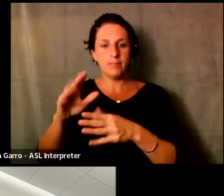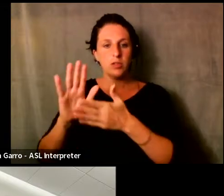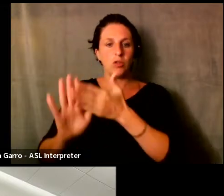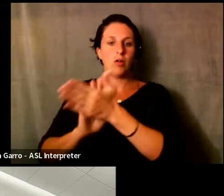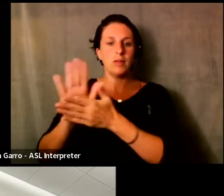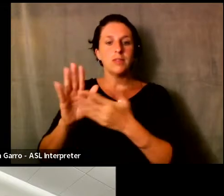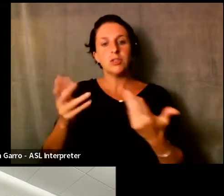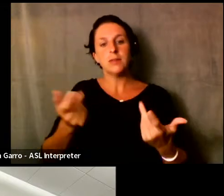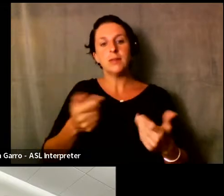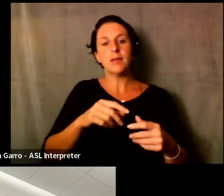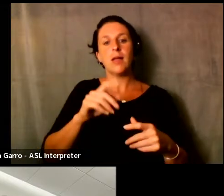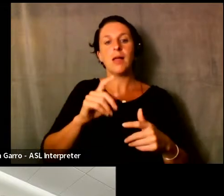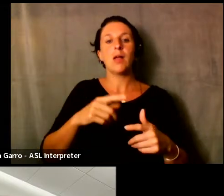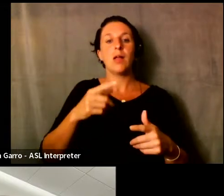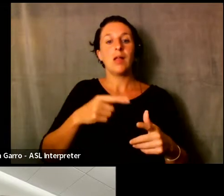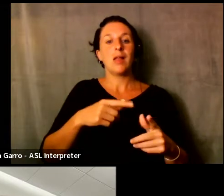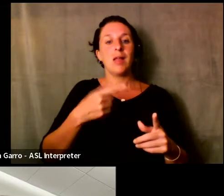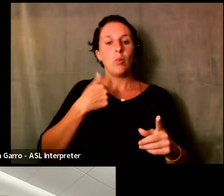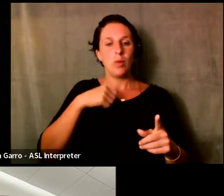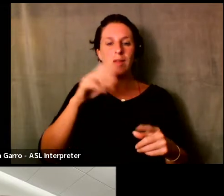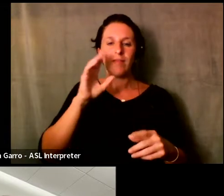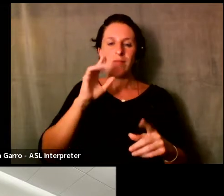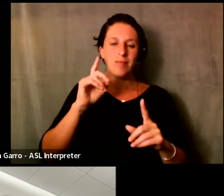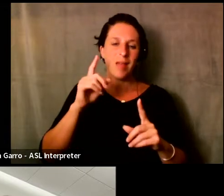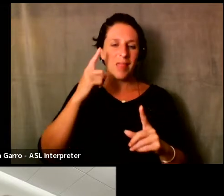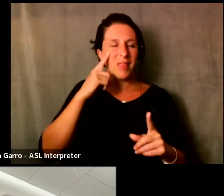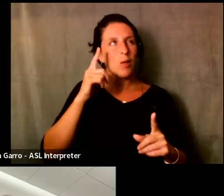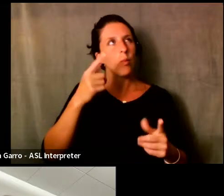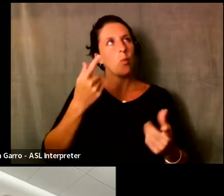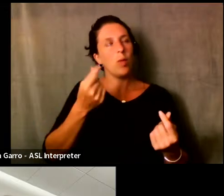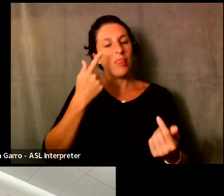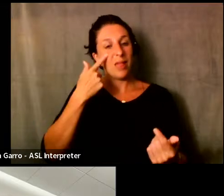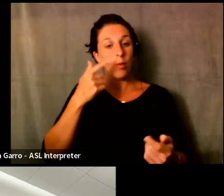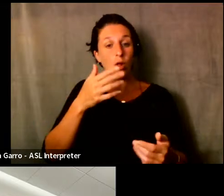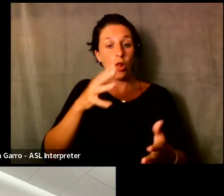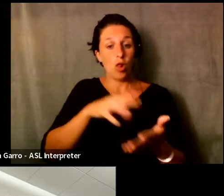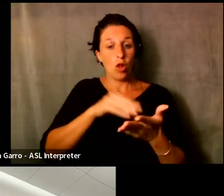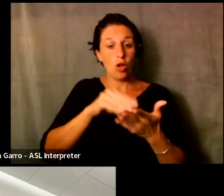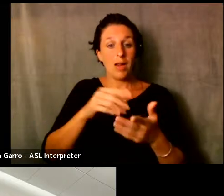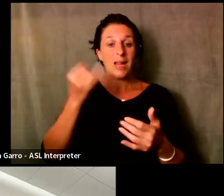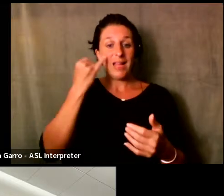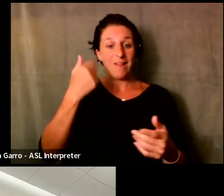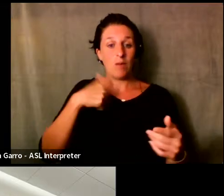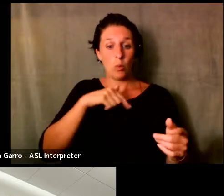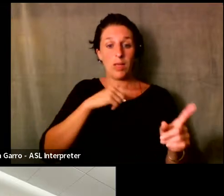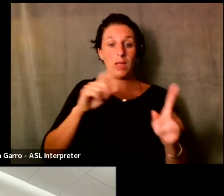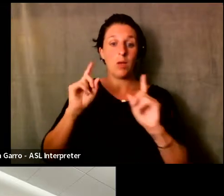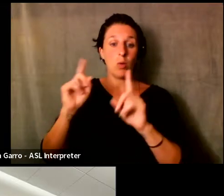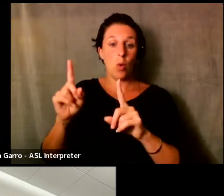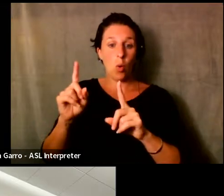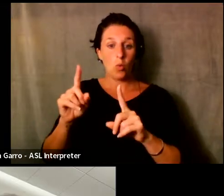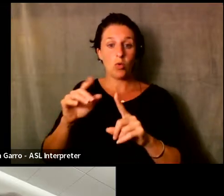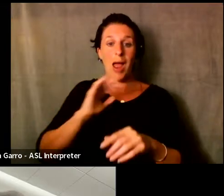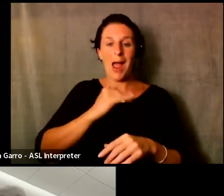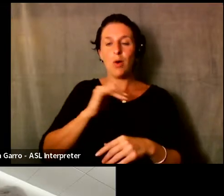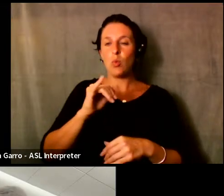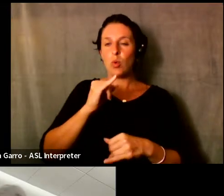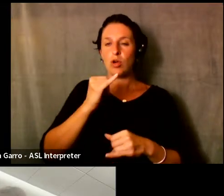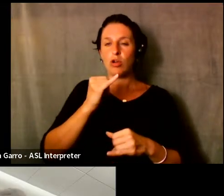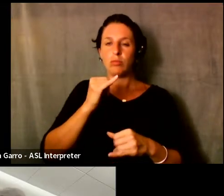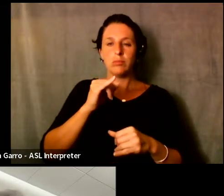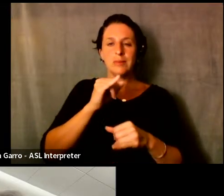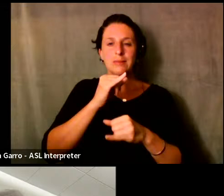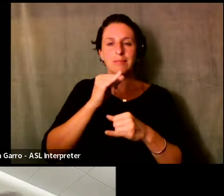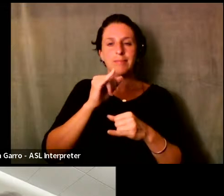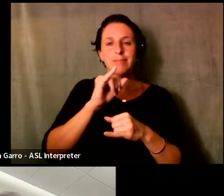great is we've gone to like Baybeck. So what I think we're learning is if we go to some of our kind of industry-based partners to